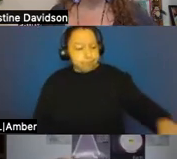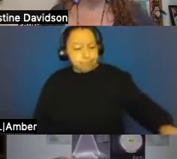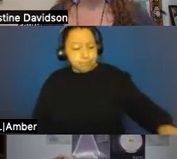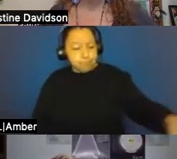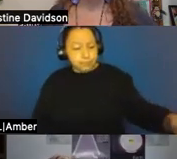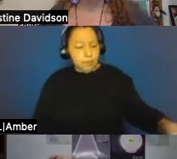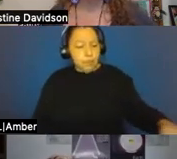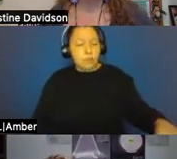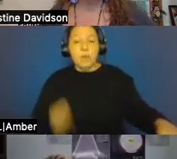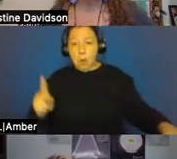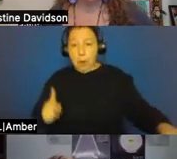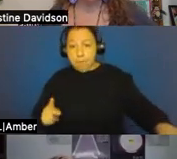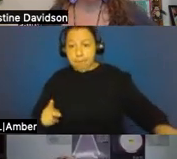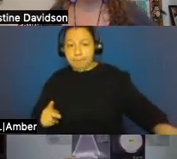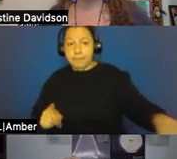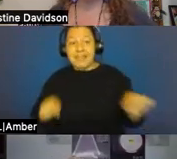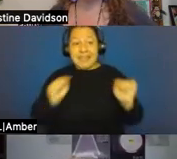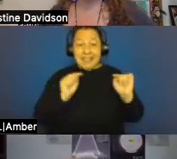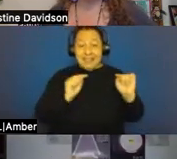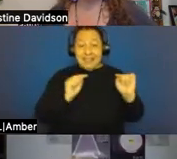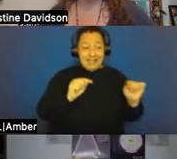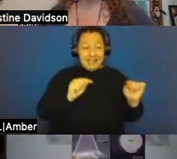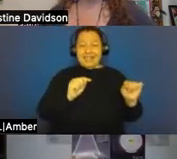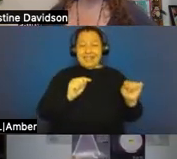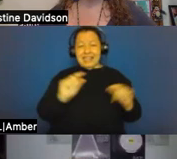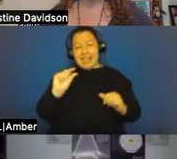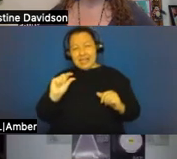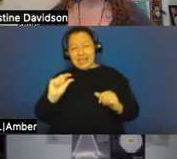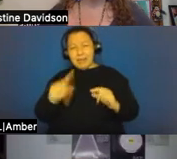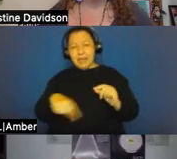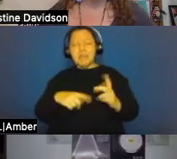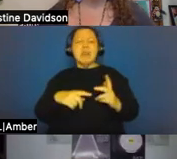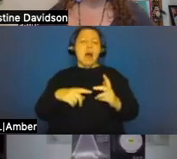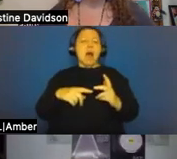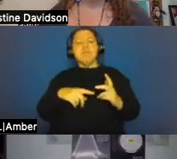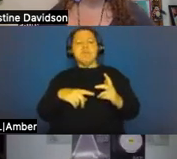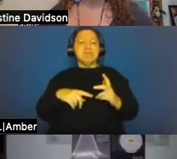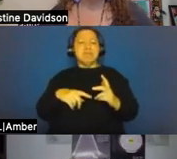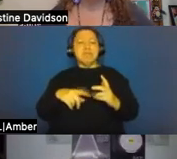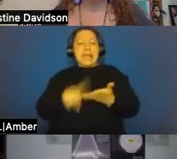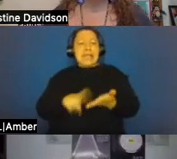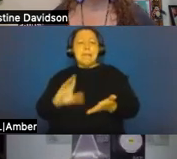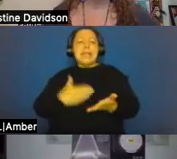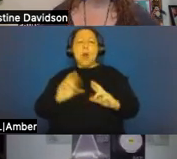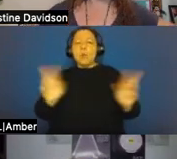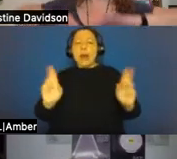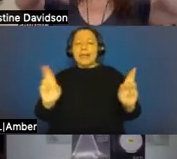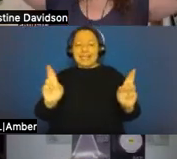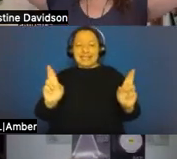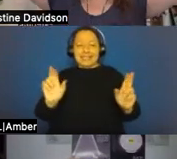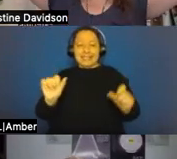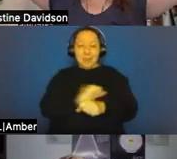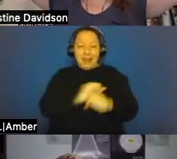Okay, this is a little examining our readiness exercise. So everybody take a breath